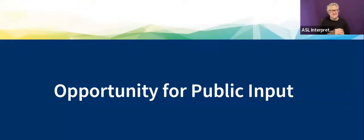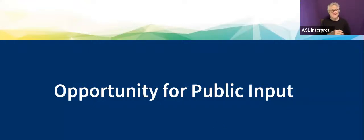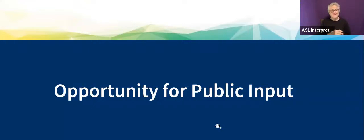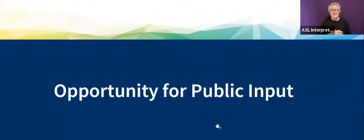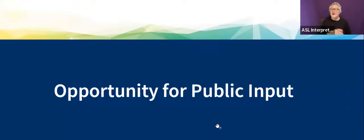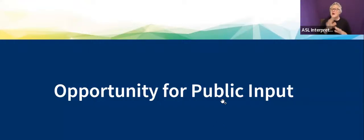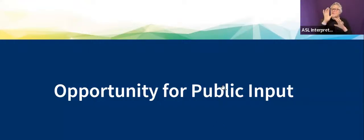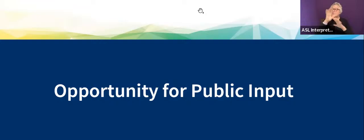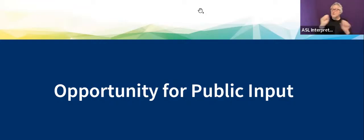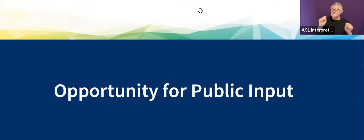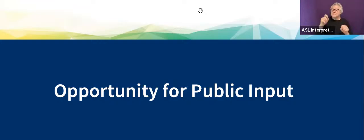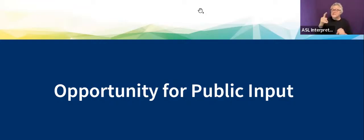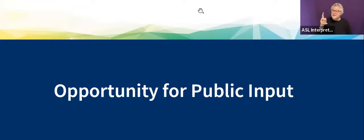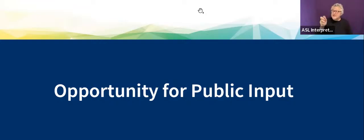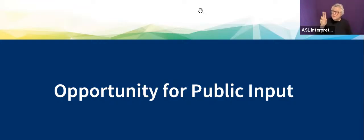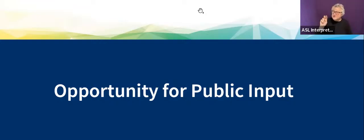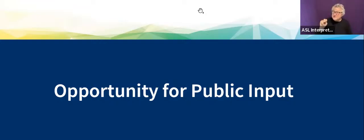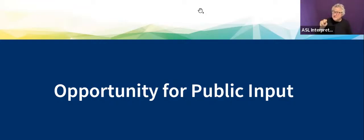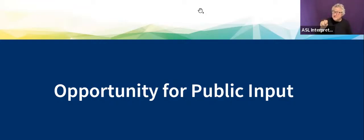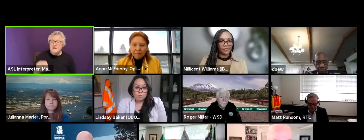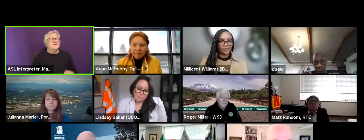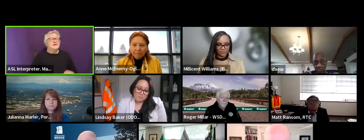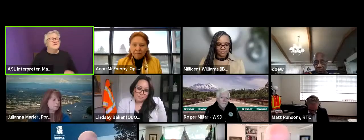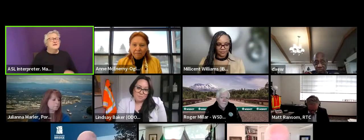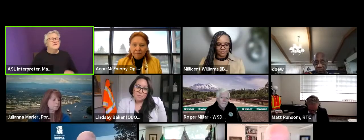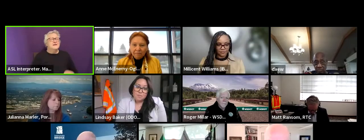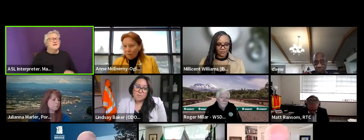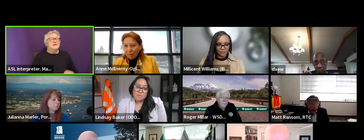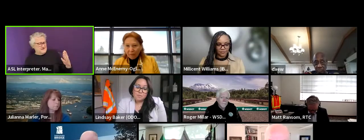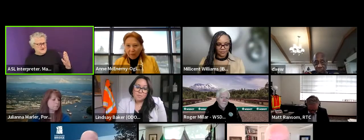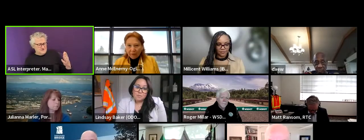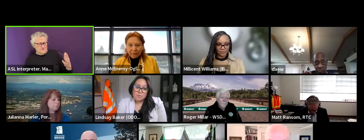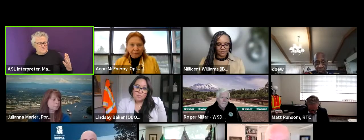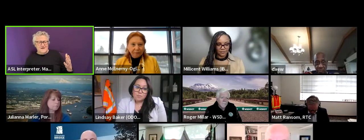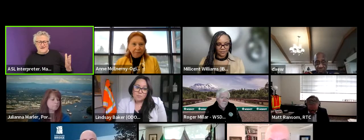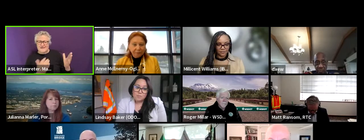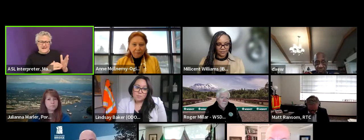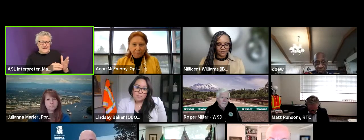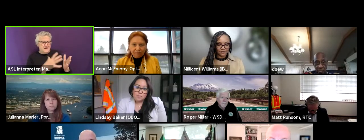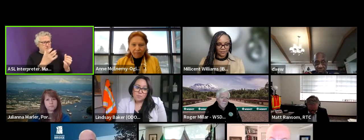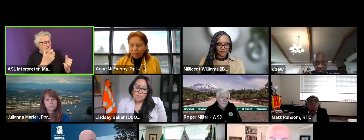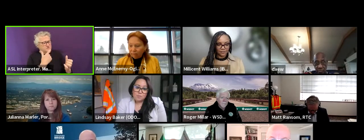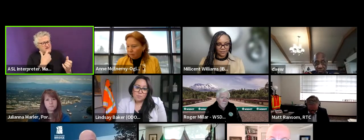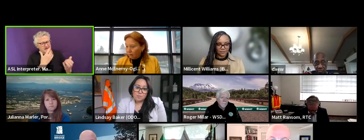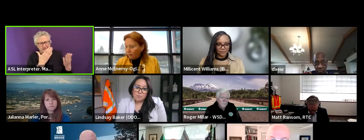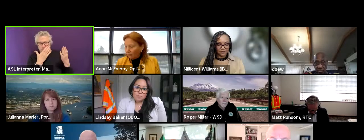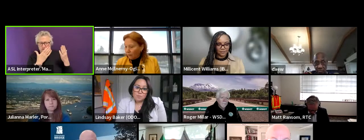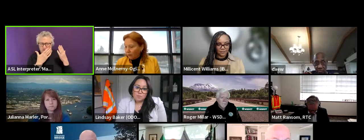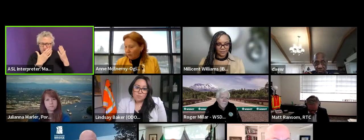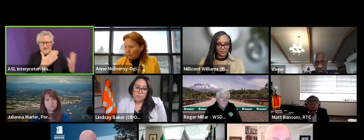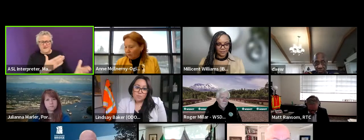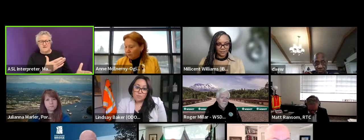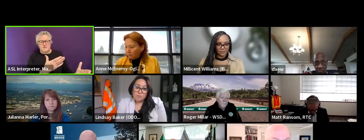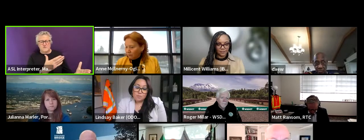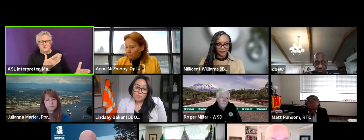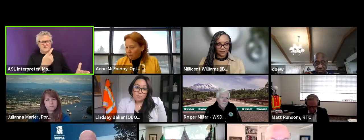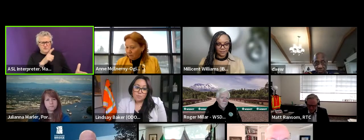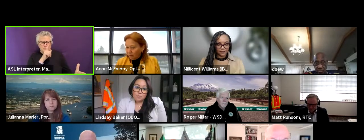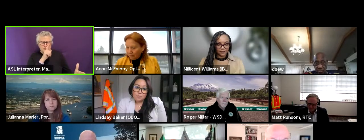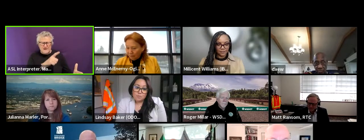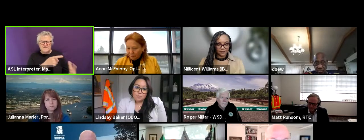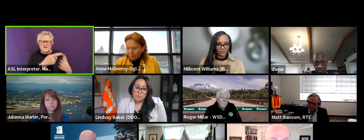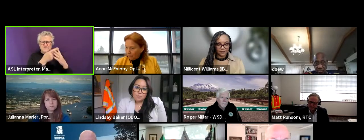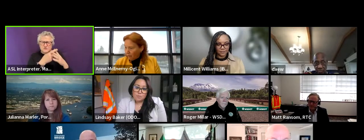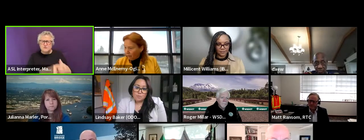Peterson. Thanks. I just want to say thank you for really starting to think about